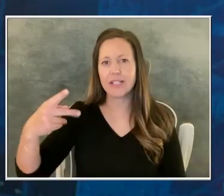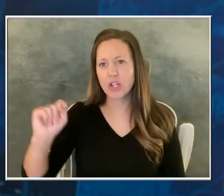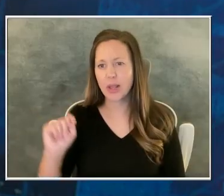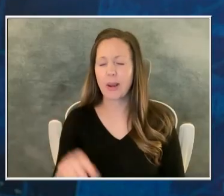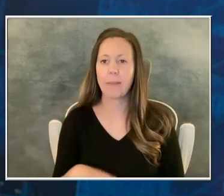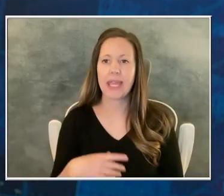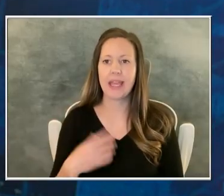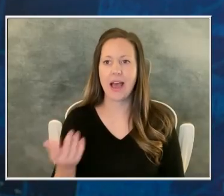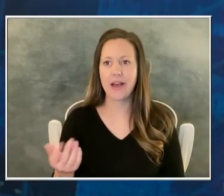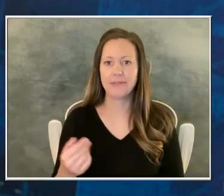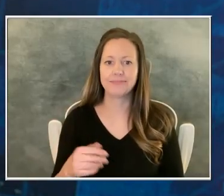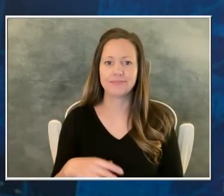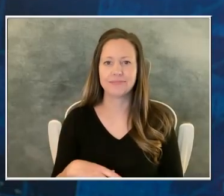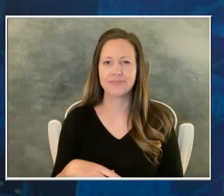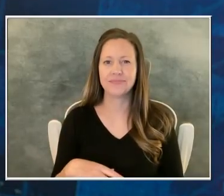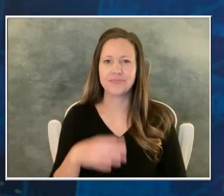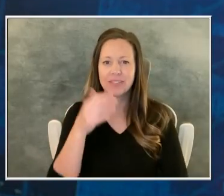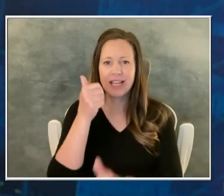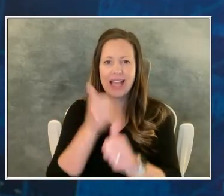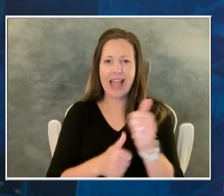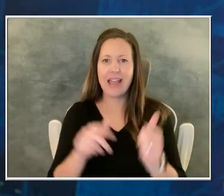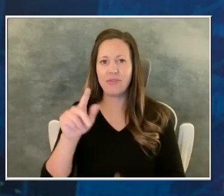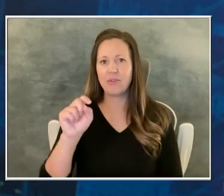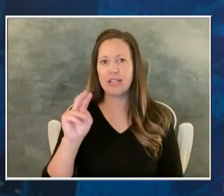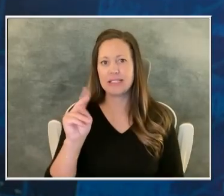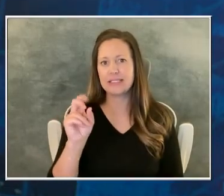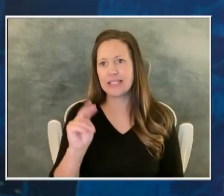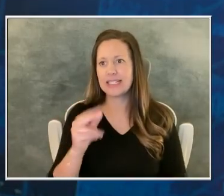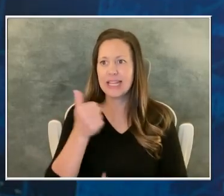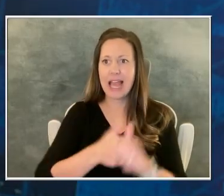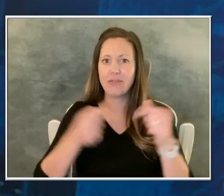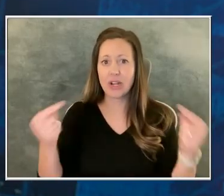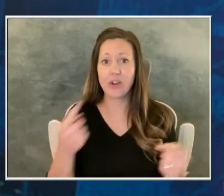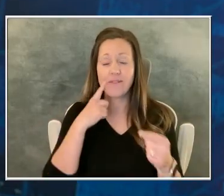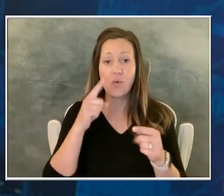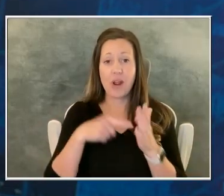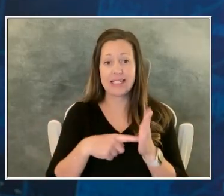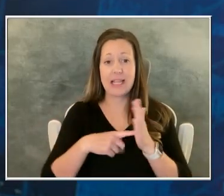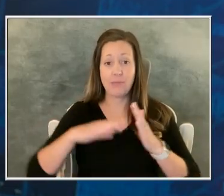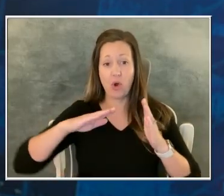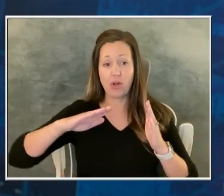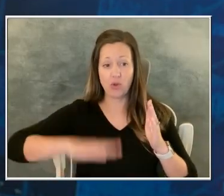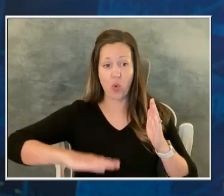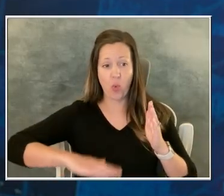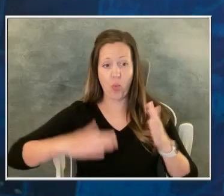And every tendon, every injury, for example, the lower body, so the Achilles, the hip,